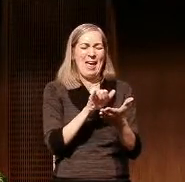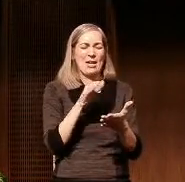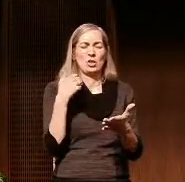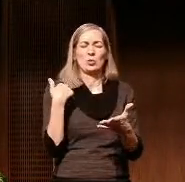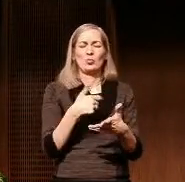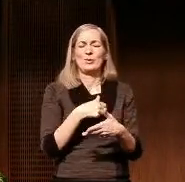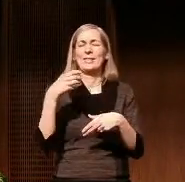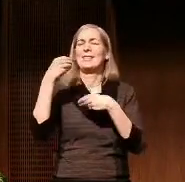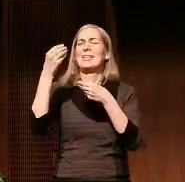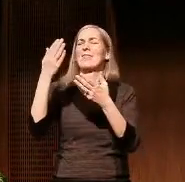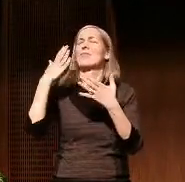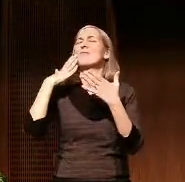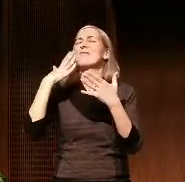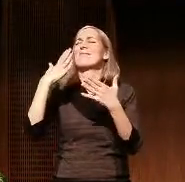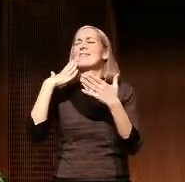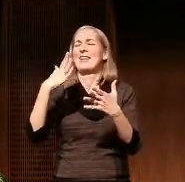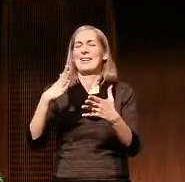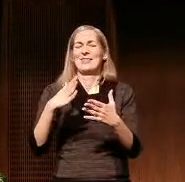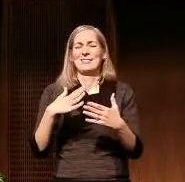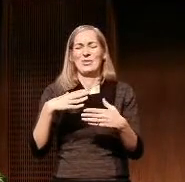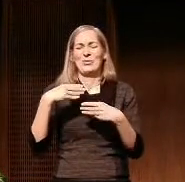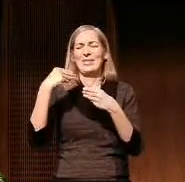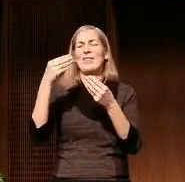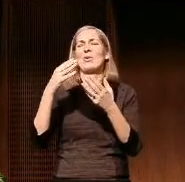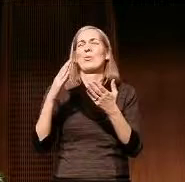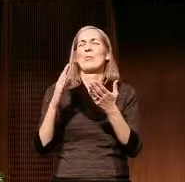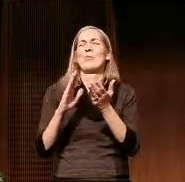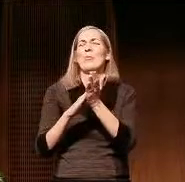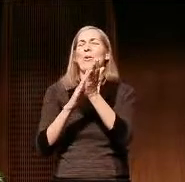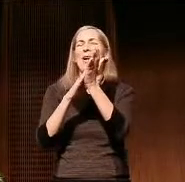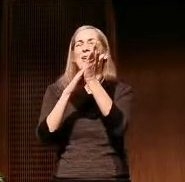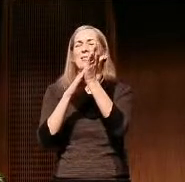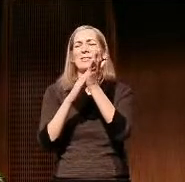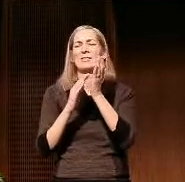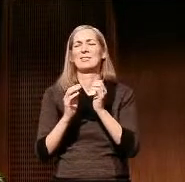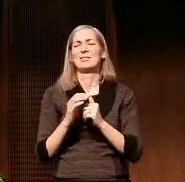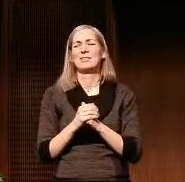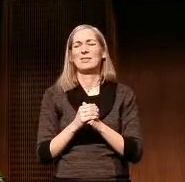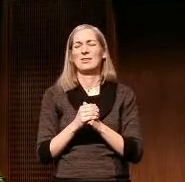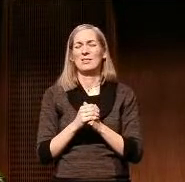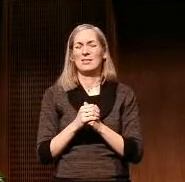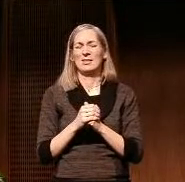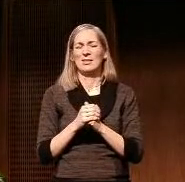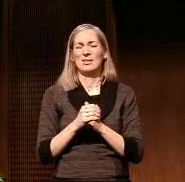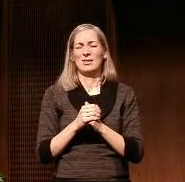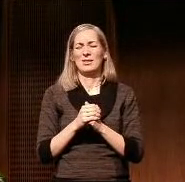we give you thanks and we give you praise.